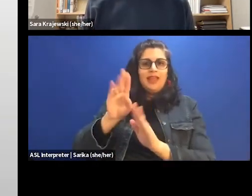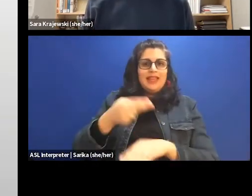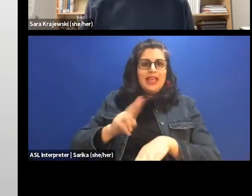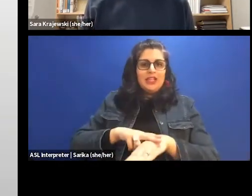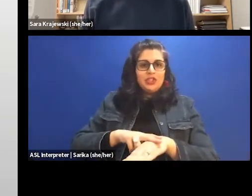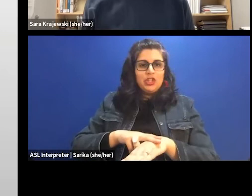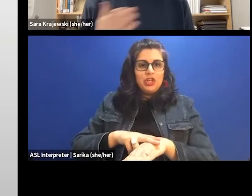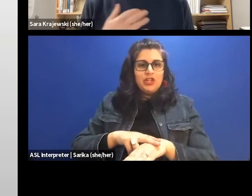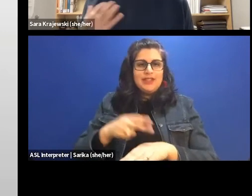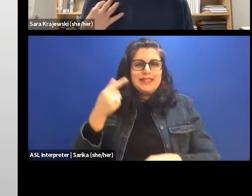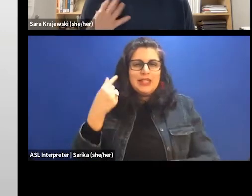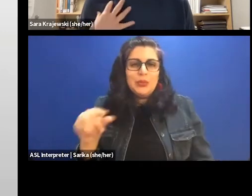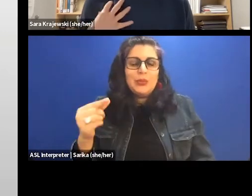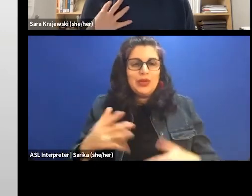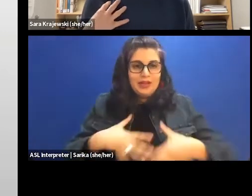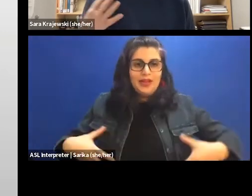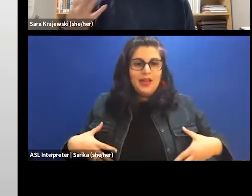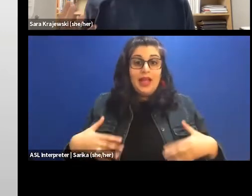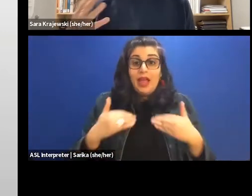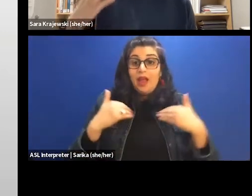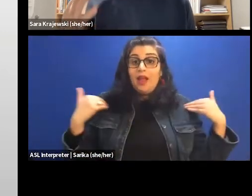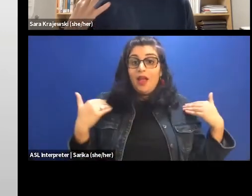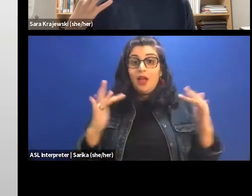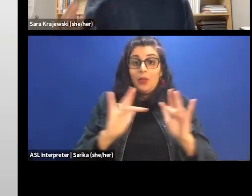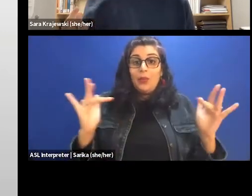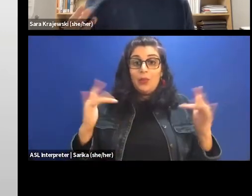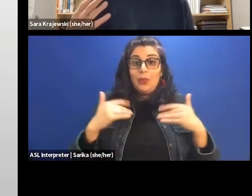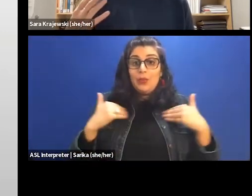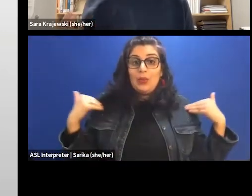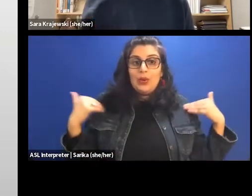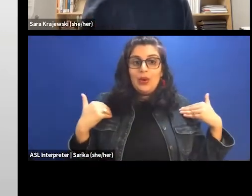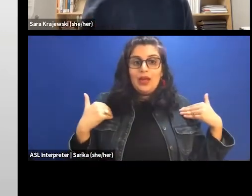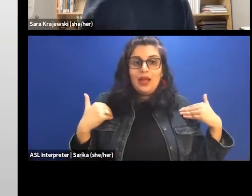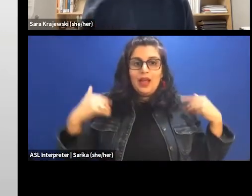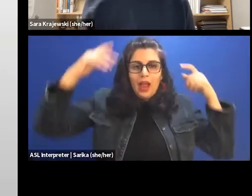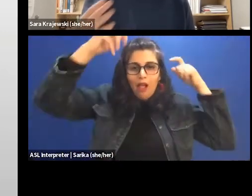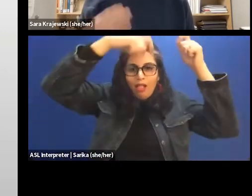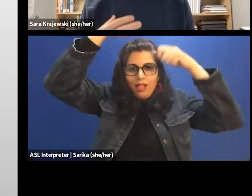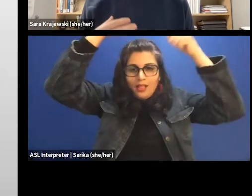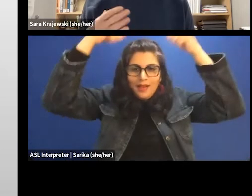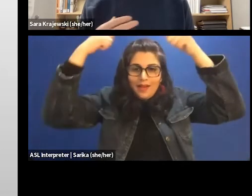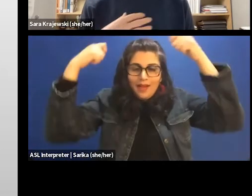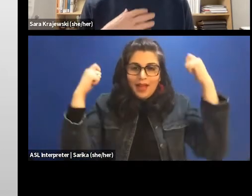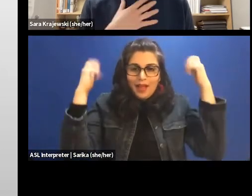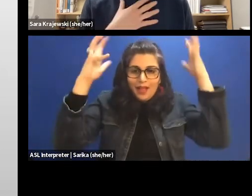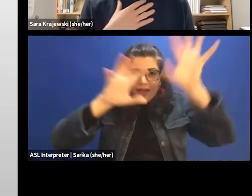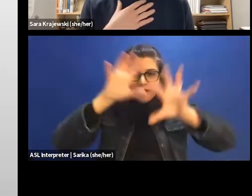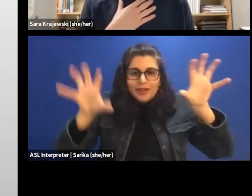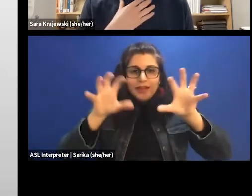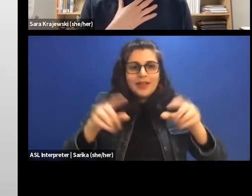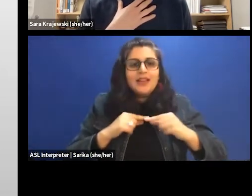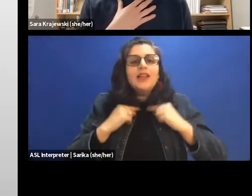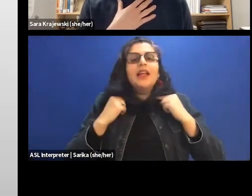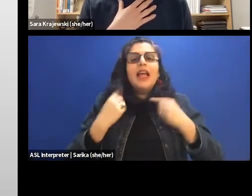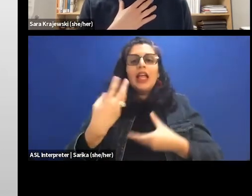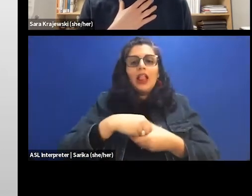We see Kahlo's bare shoulders and an elaborate crown of braids and ribbons. Her necklace includes